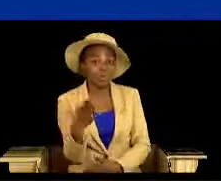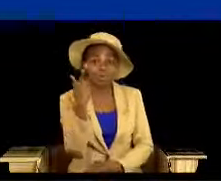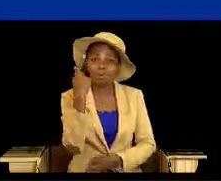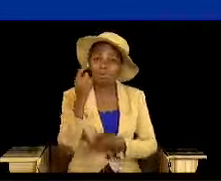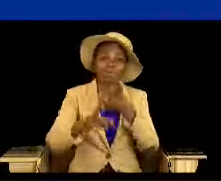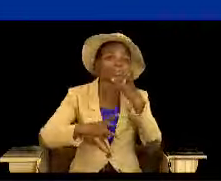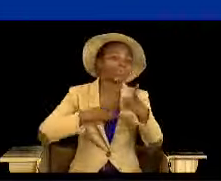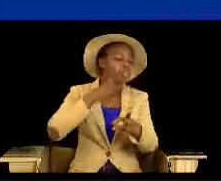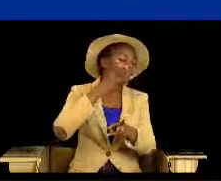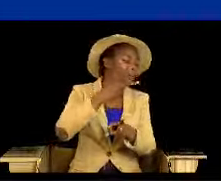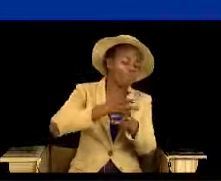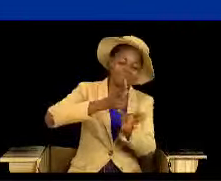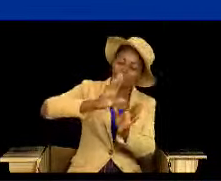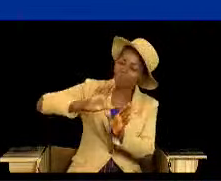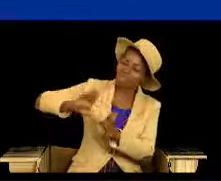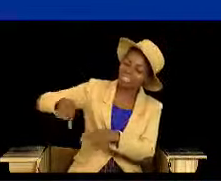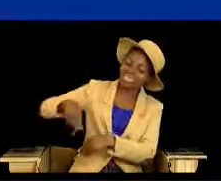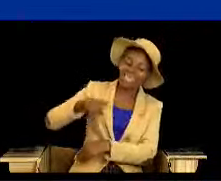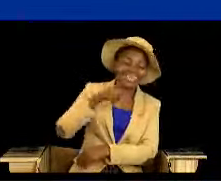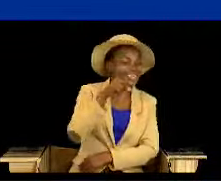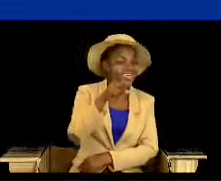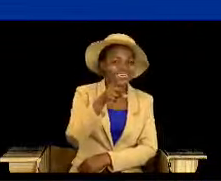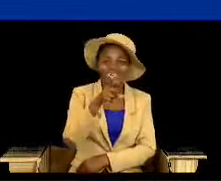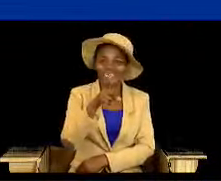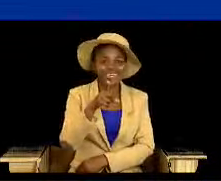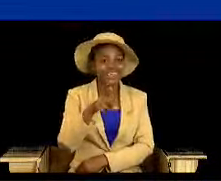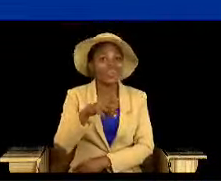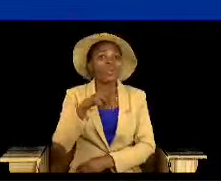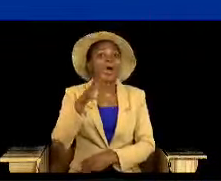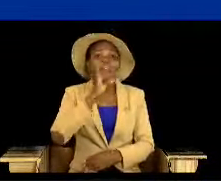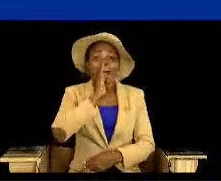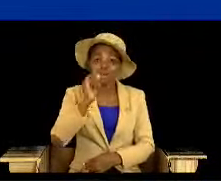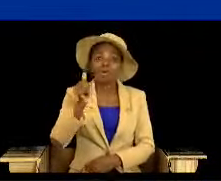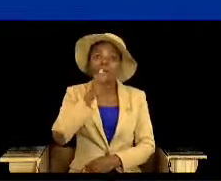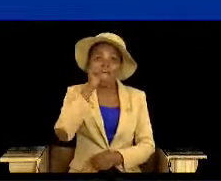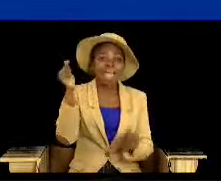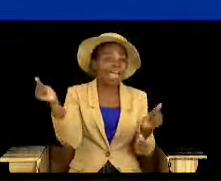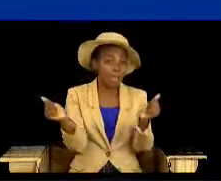Sly the allall of for